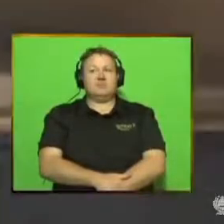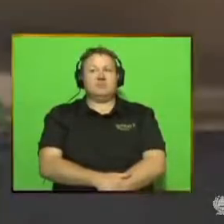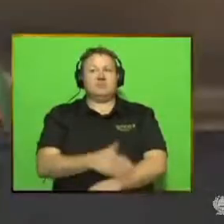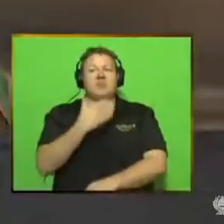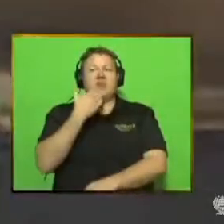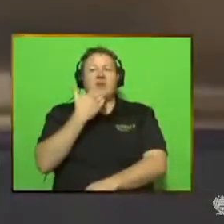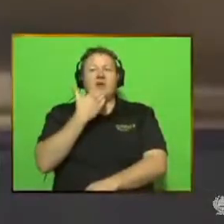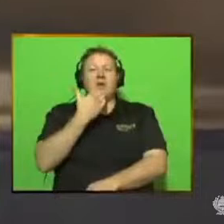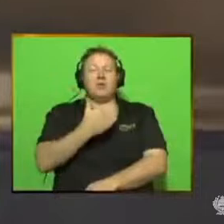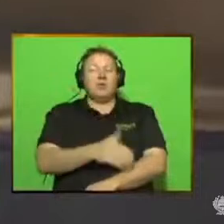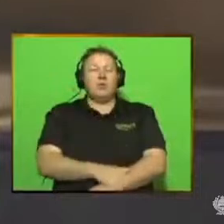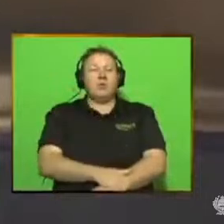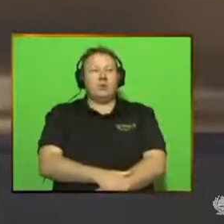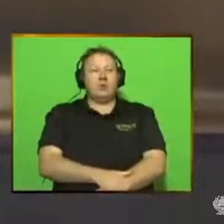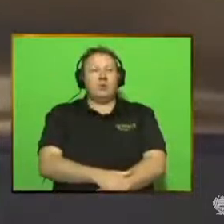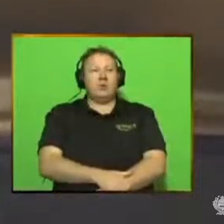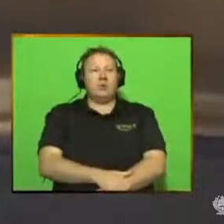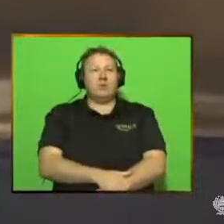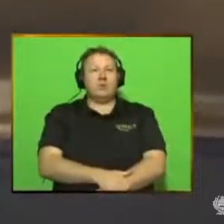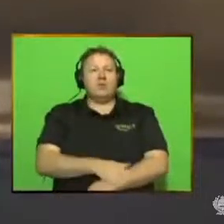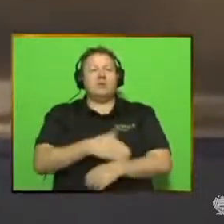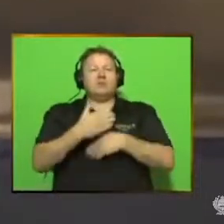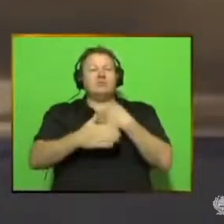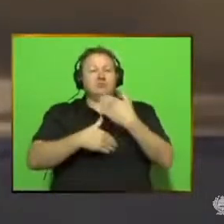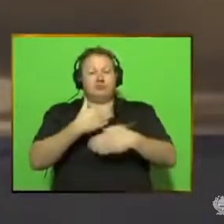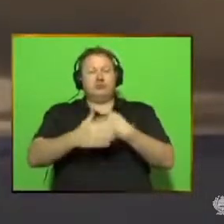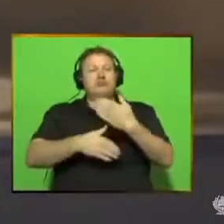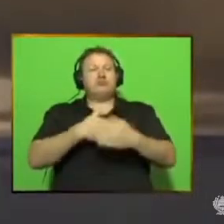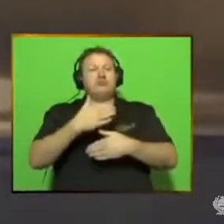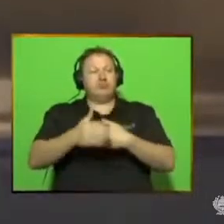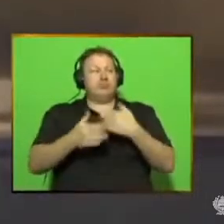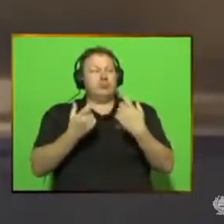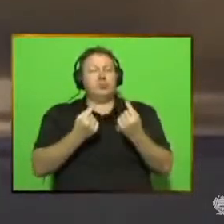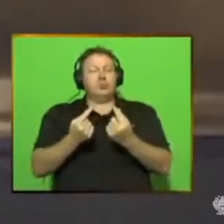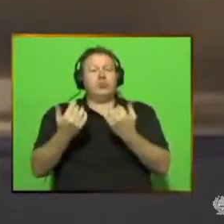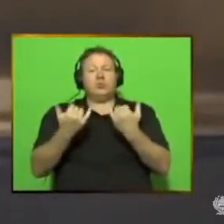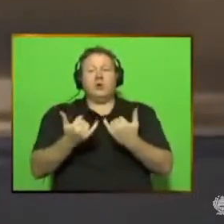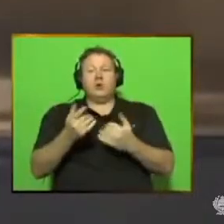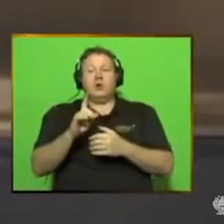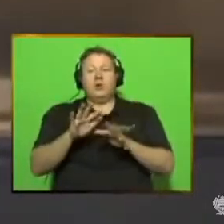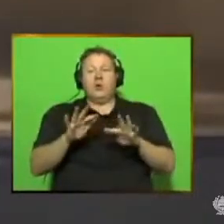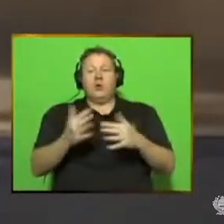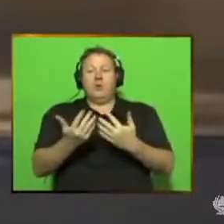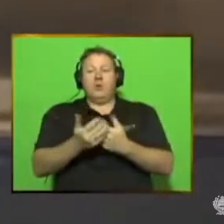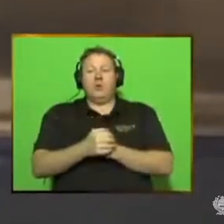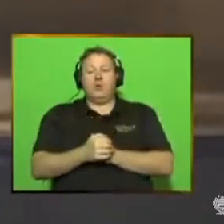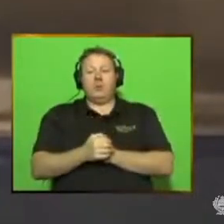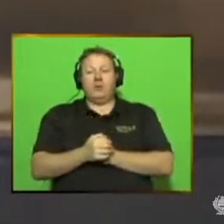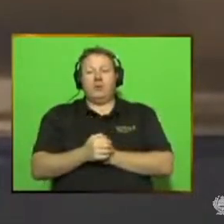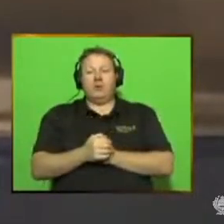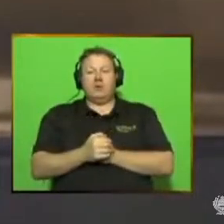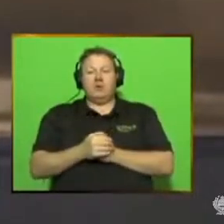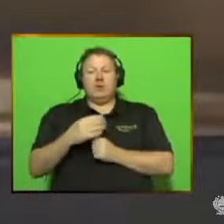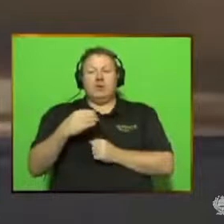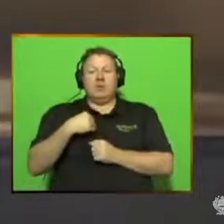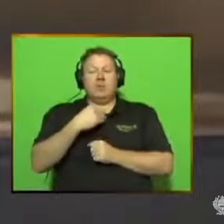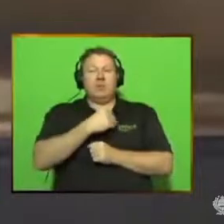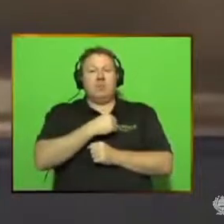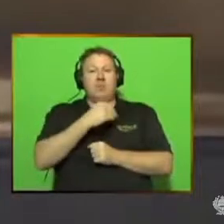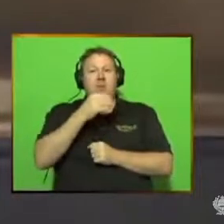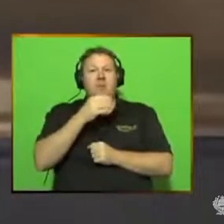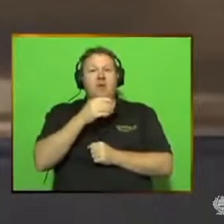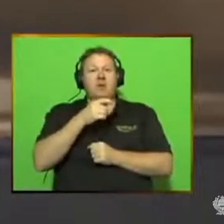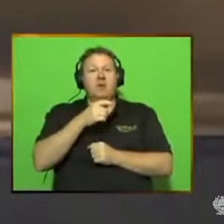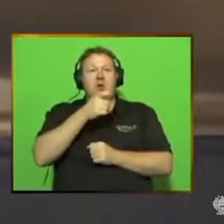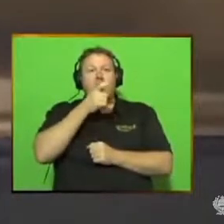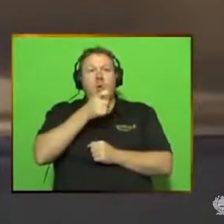Thank you. The procedure to be followed is as follows. Members will be called